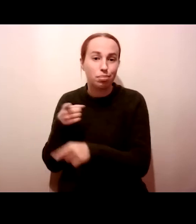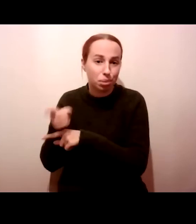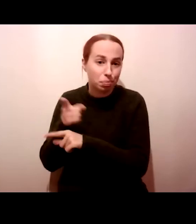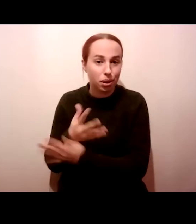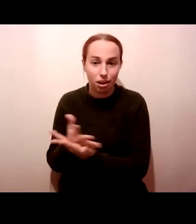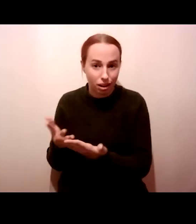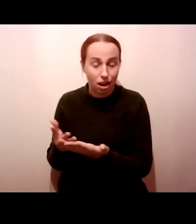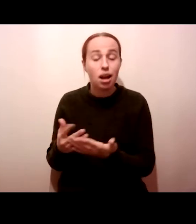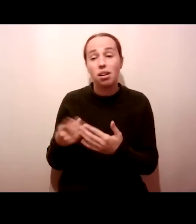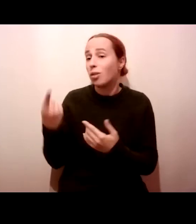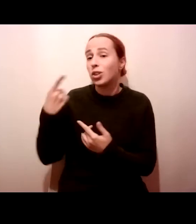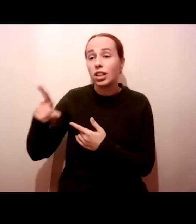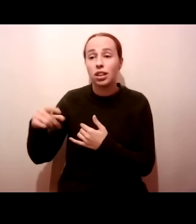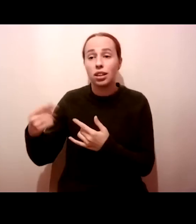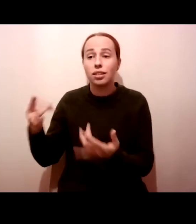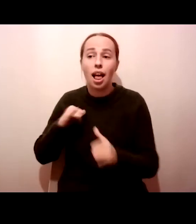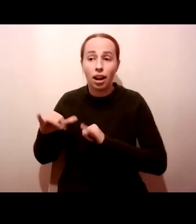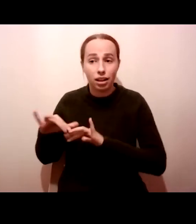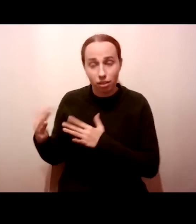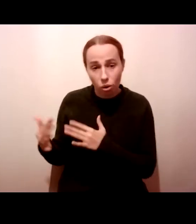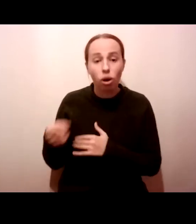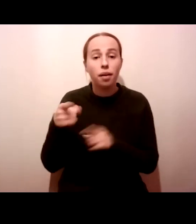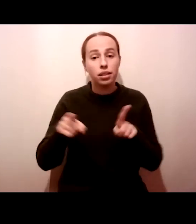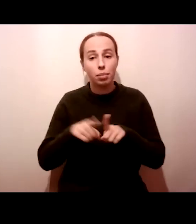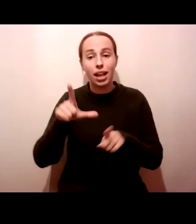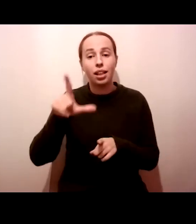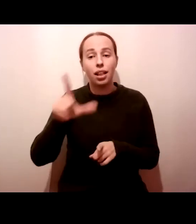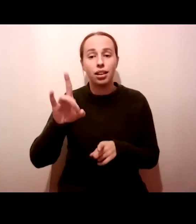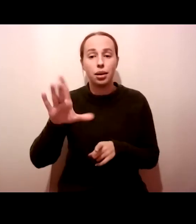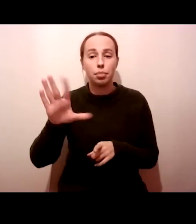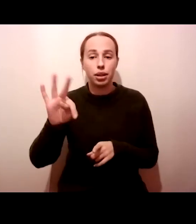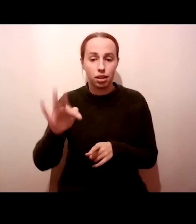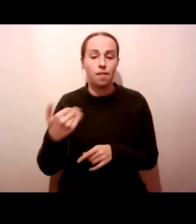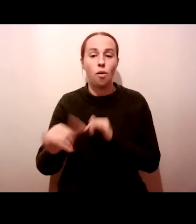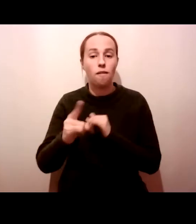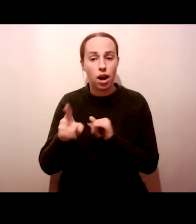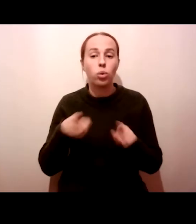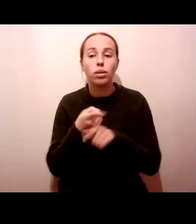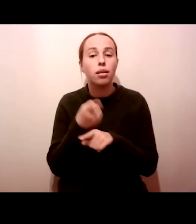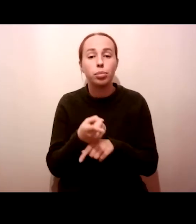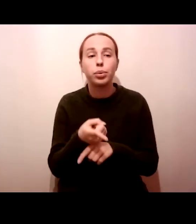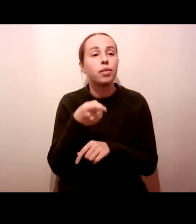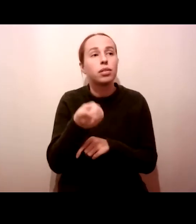there is one reaction when children are being bullied because of disability.